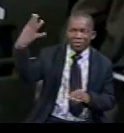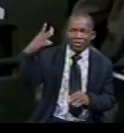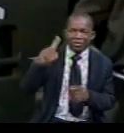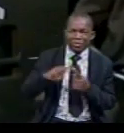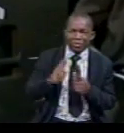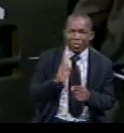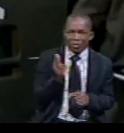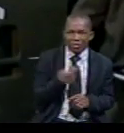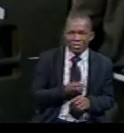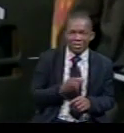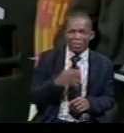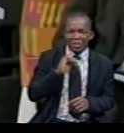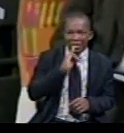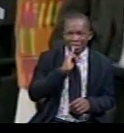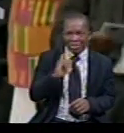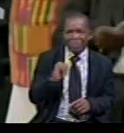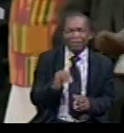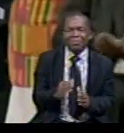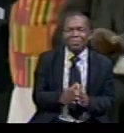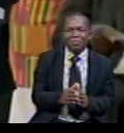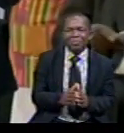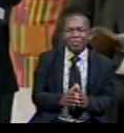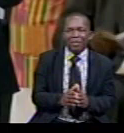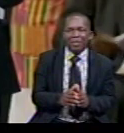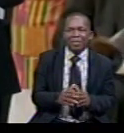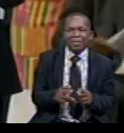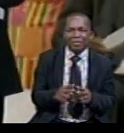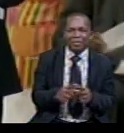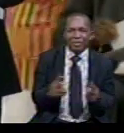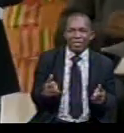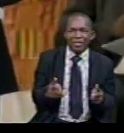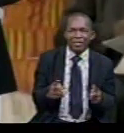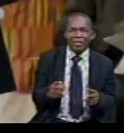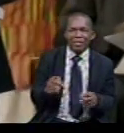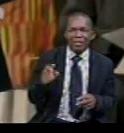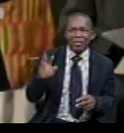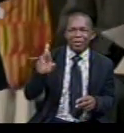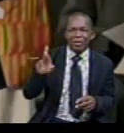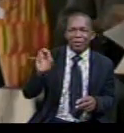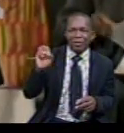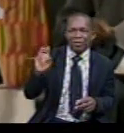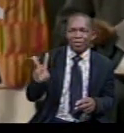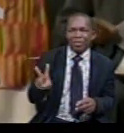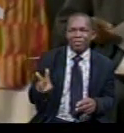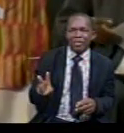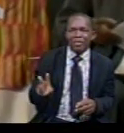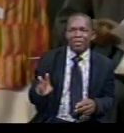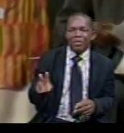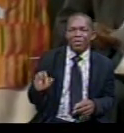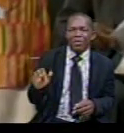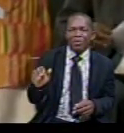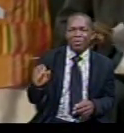is the very Reverend Helena Opoku-Sarkodie.